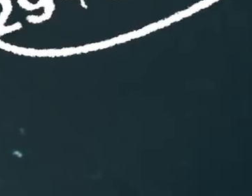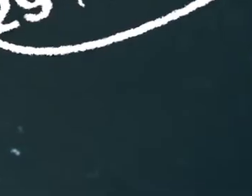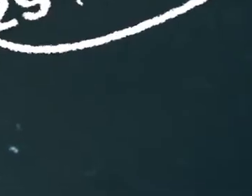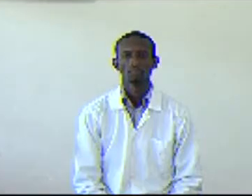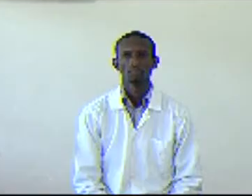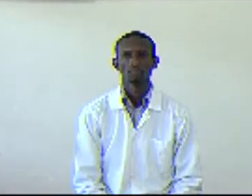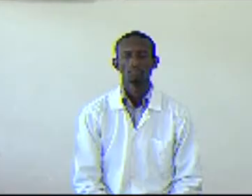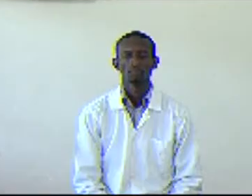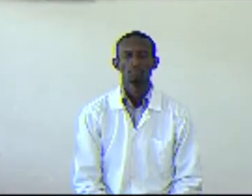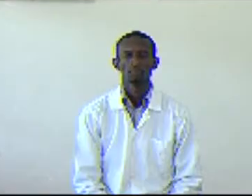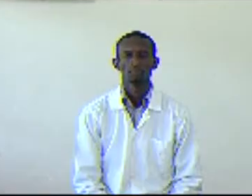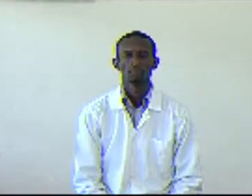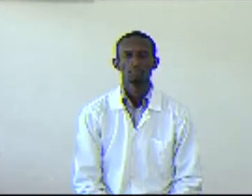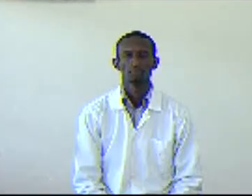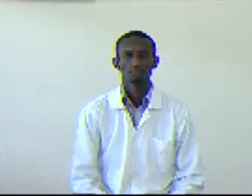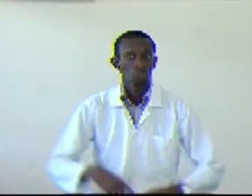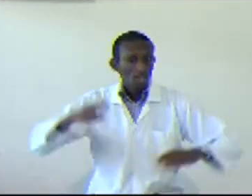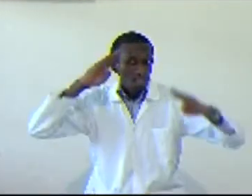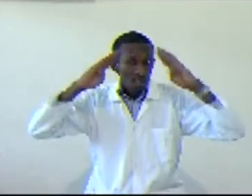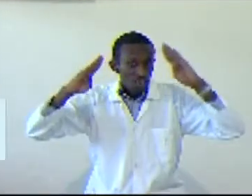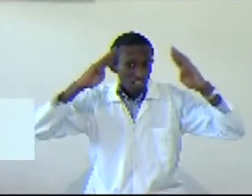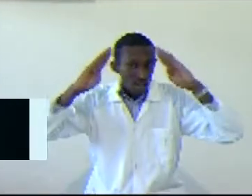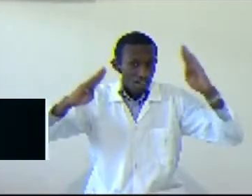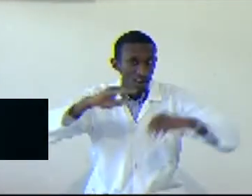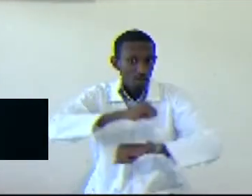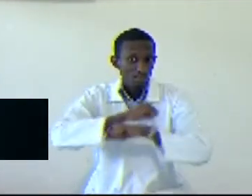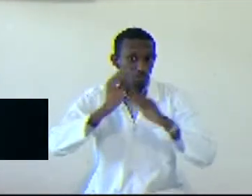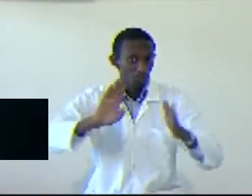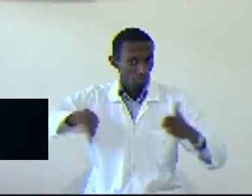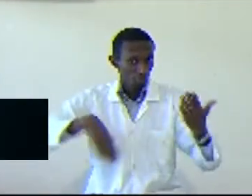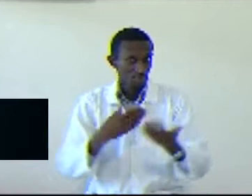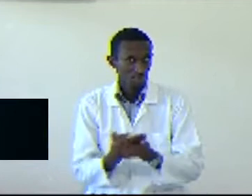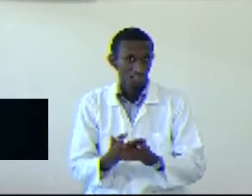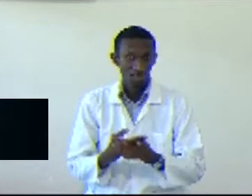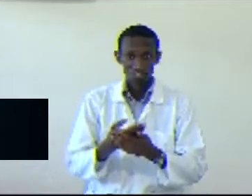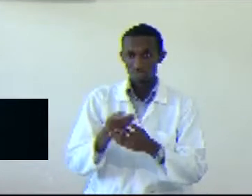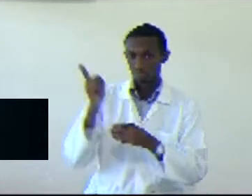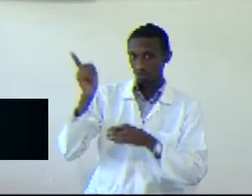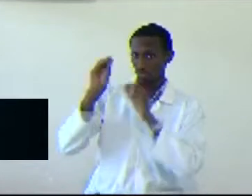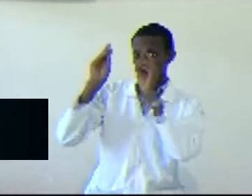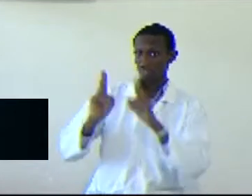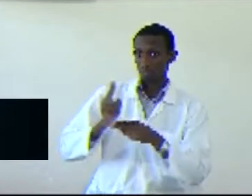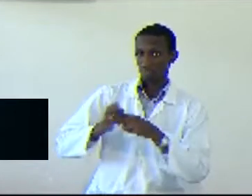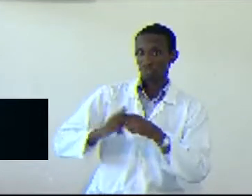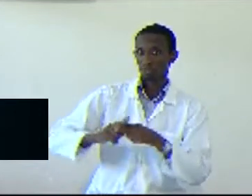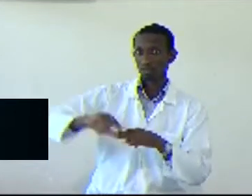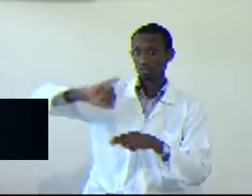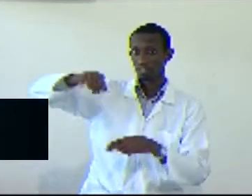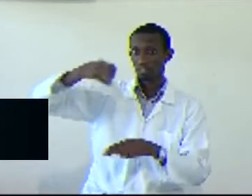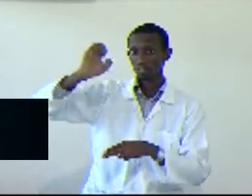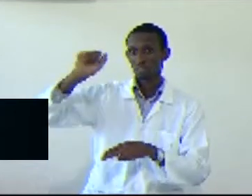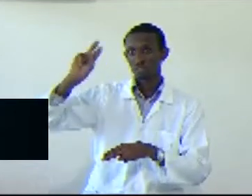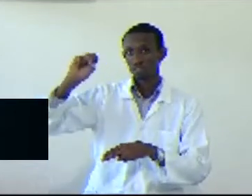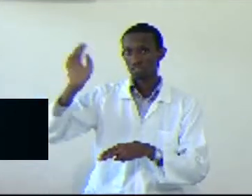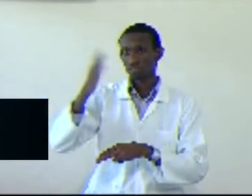Board. Hello once again, everyone. This is Jean-Marie, your teacher. So